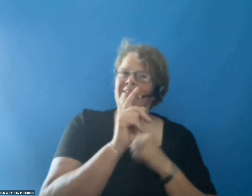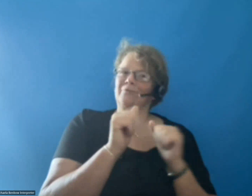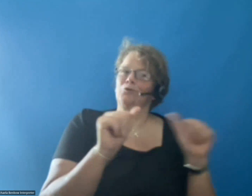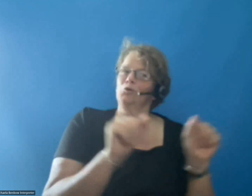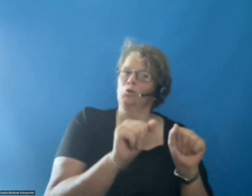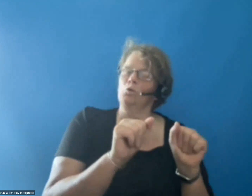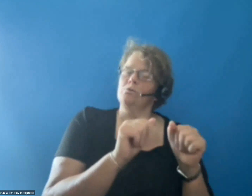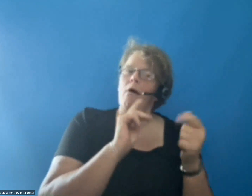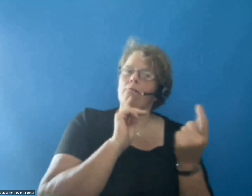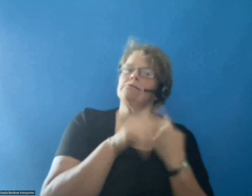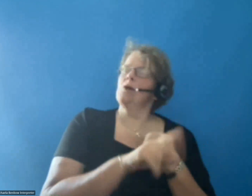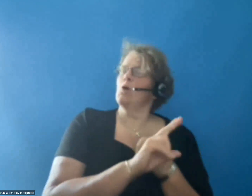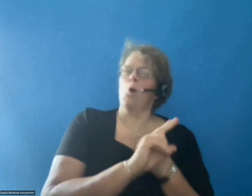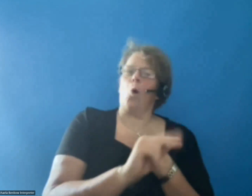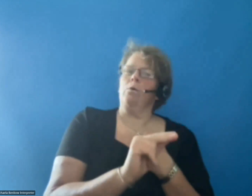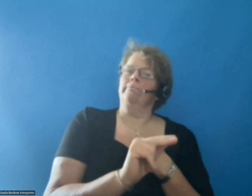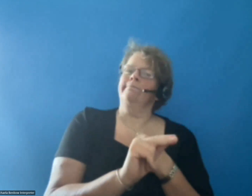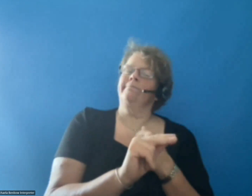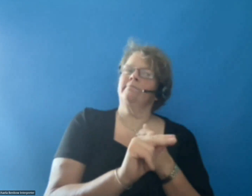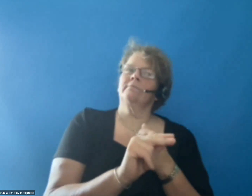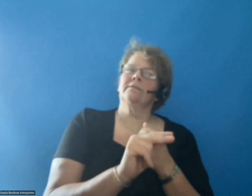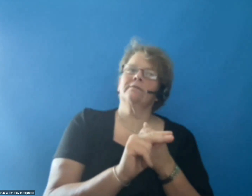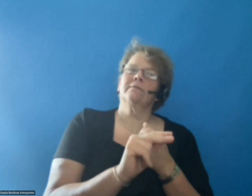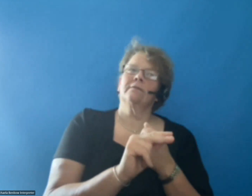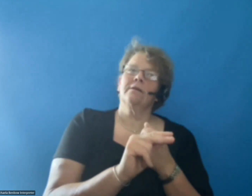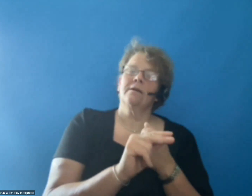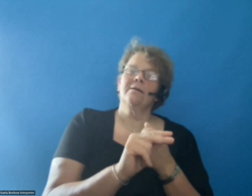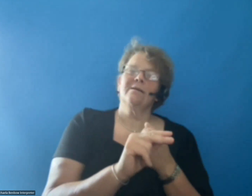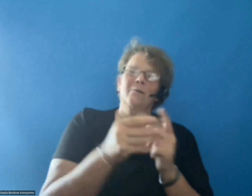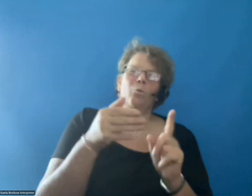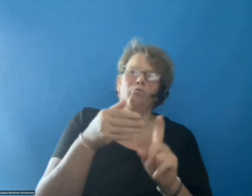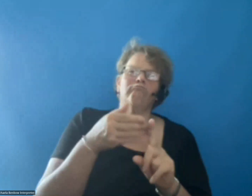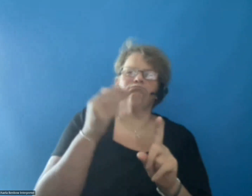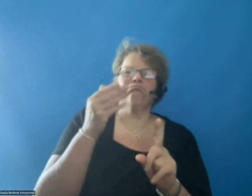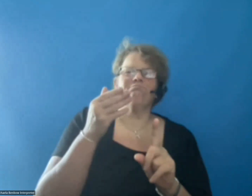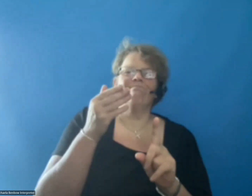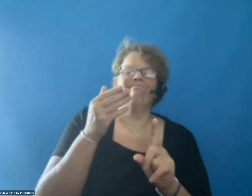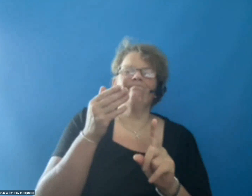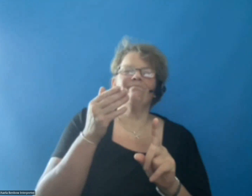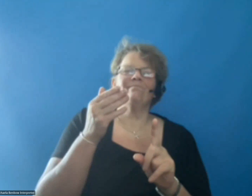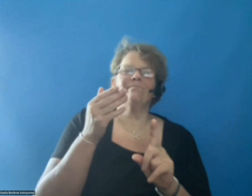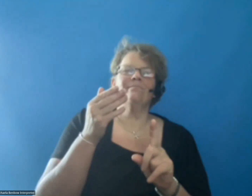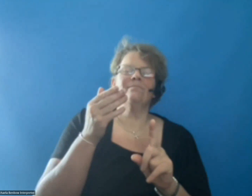space of that, because I think we kind of fully recognise that